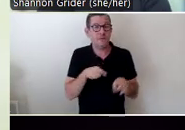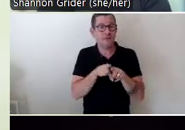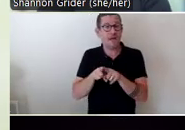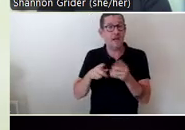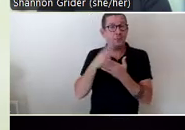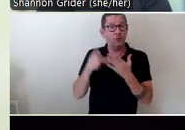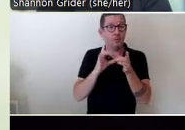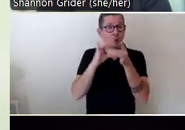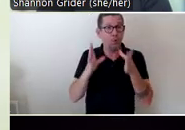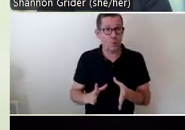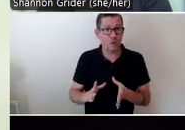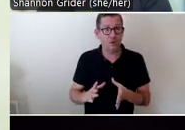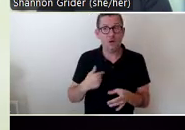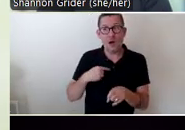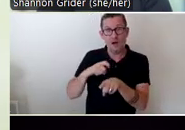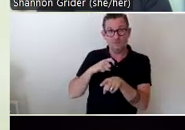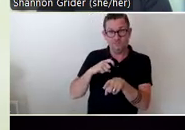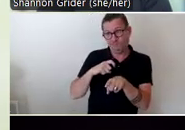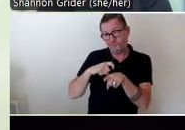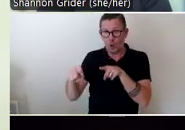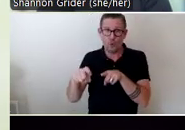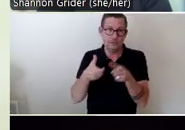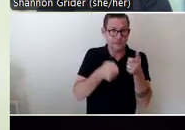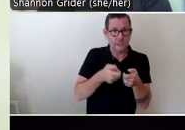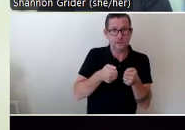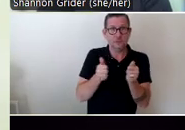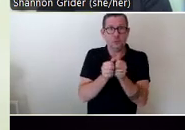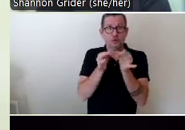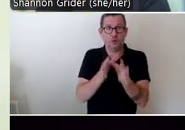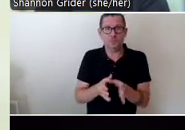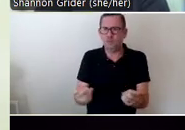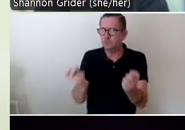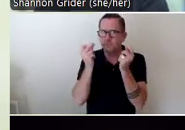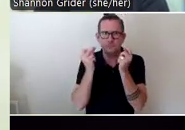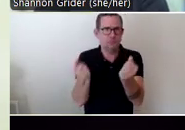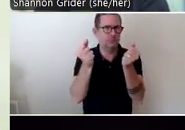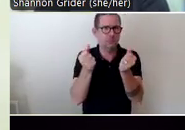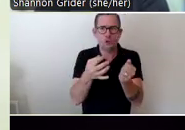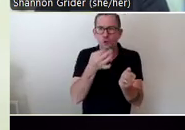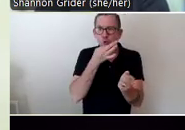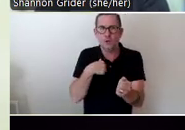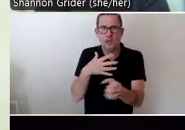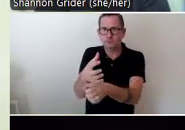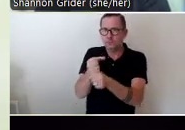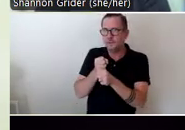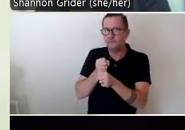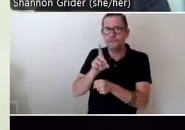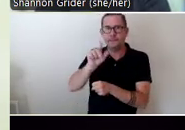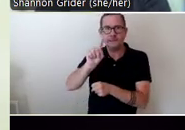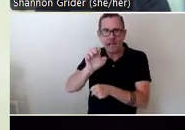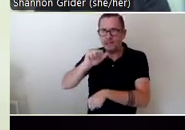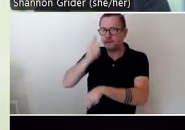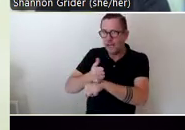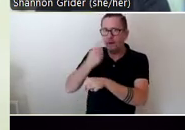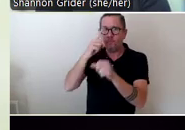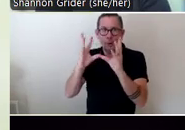in advance, and so they fill up. And I myself am responsible for interpreting requests